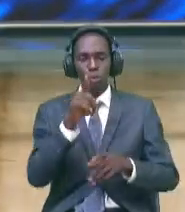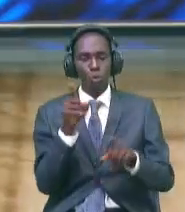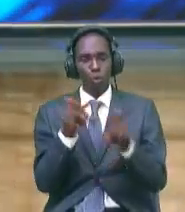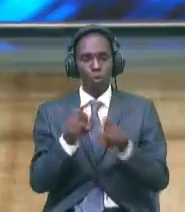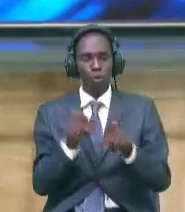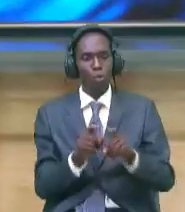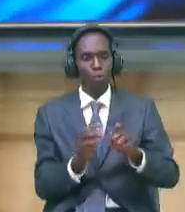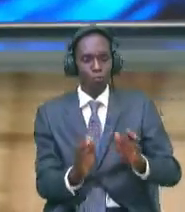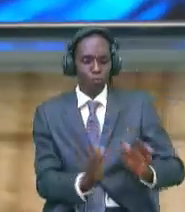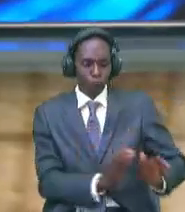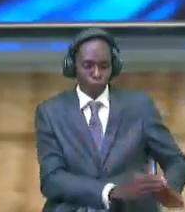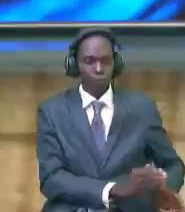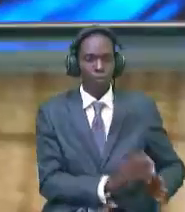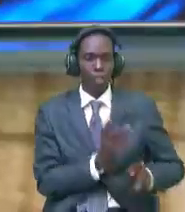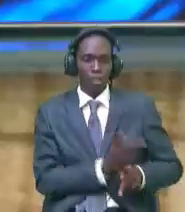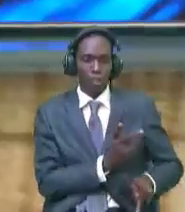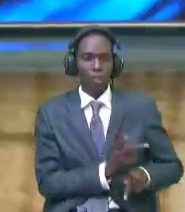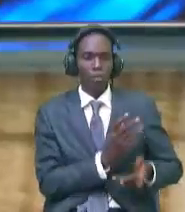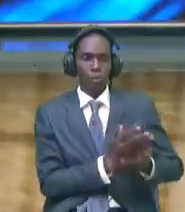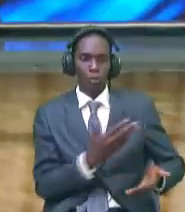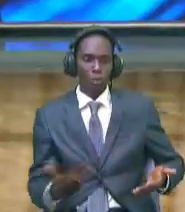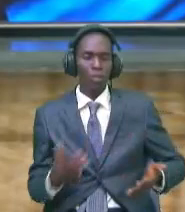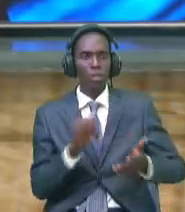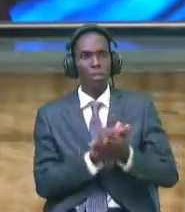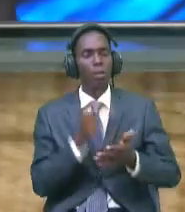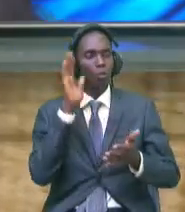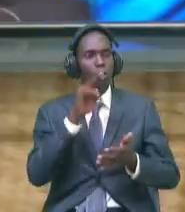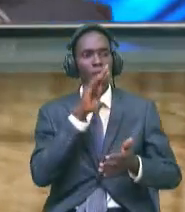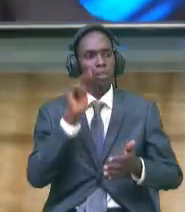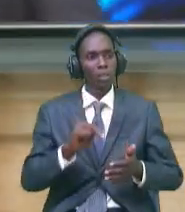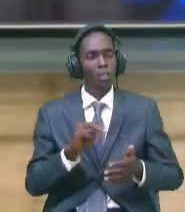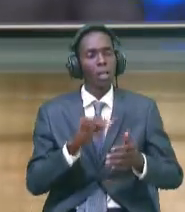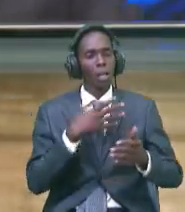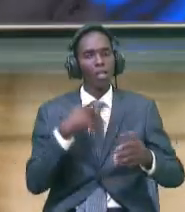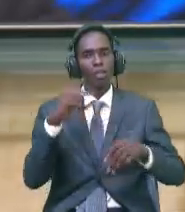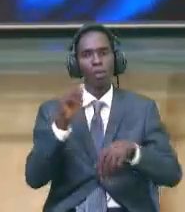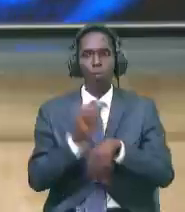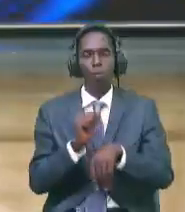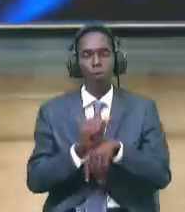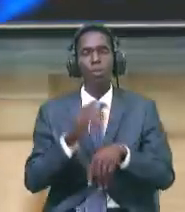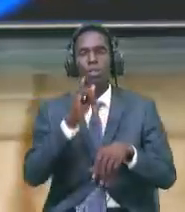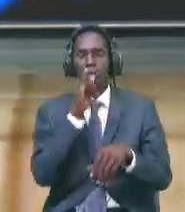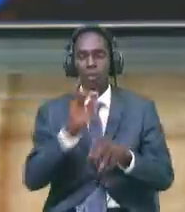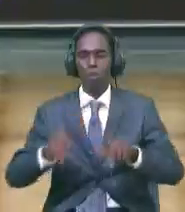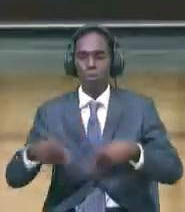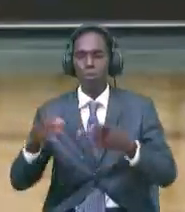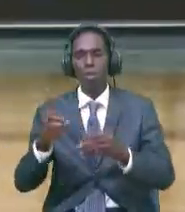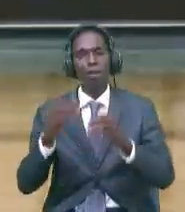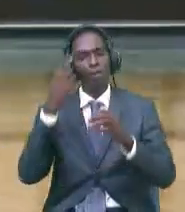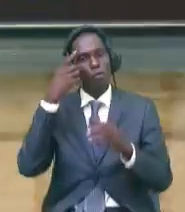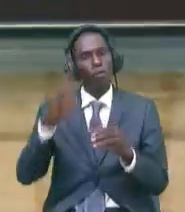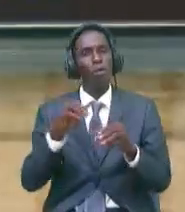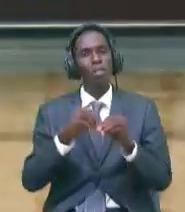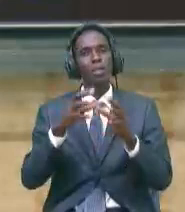know will be needed, and the work will be provided for in such an abundant way that will not be, you